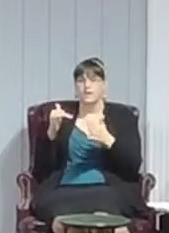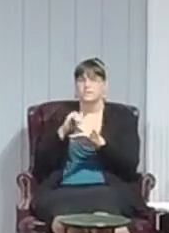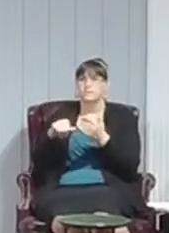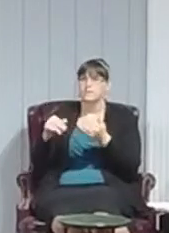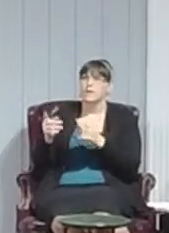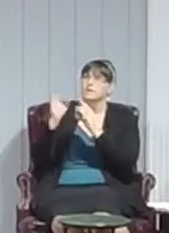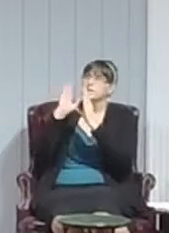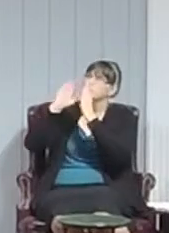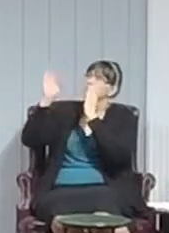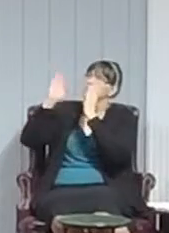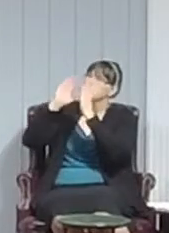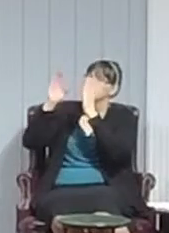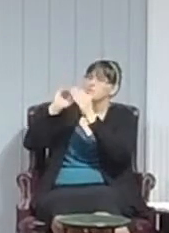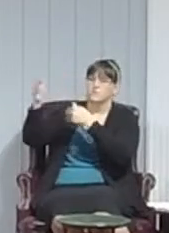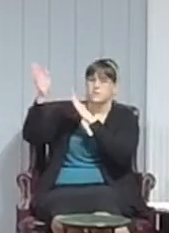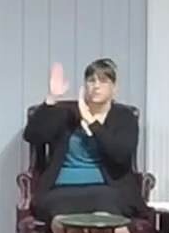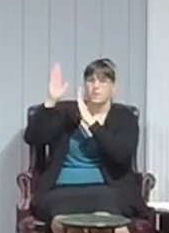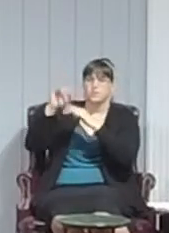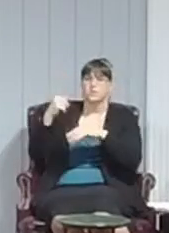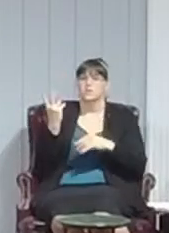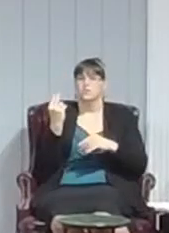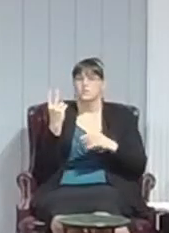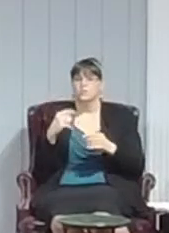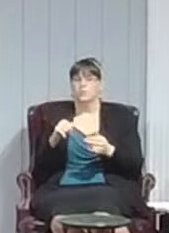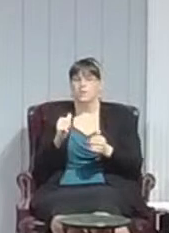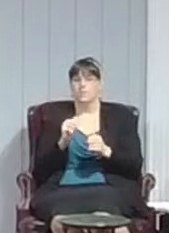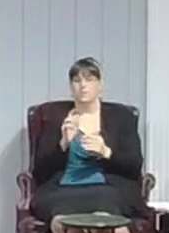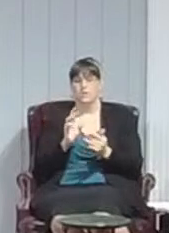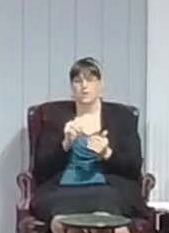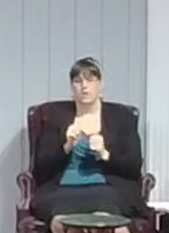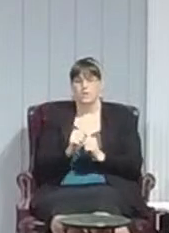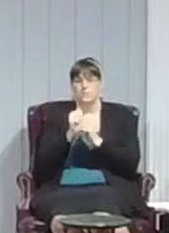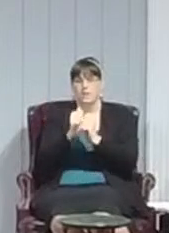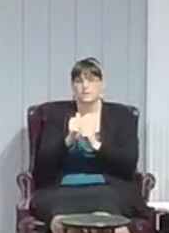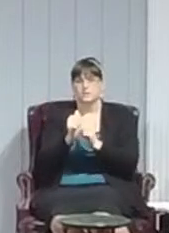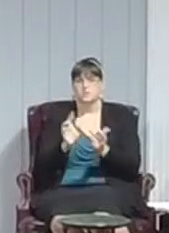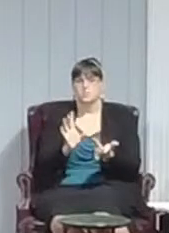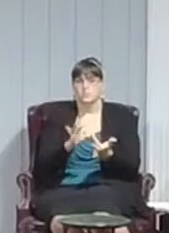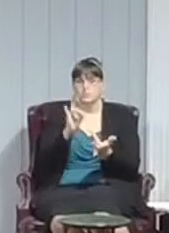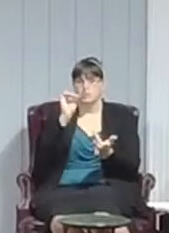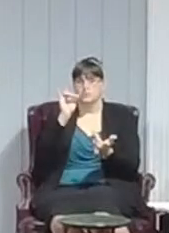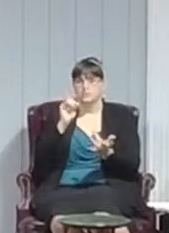heavenly Father, the 12 apostles are chosen. And